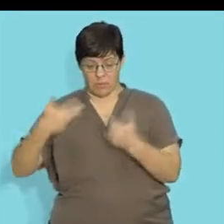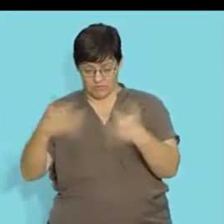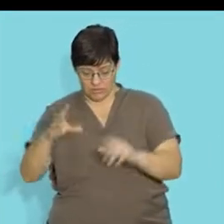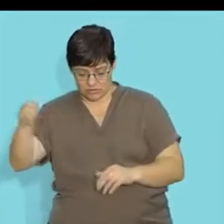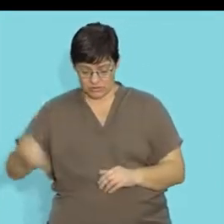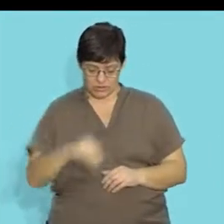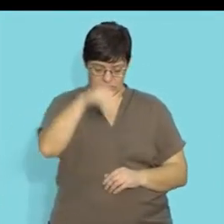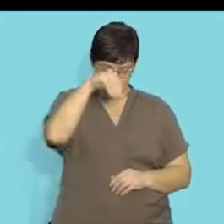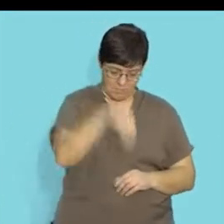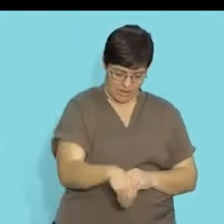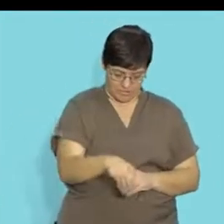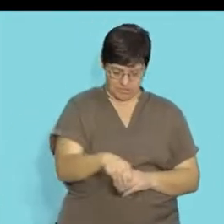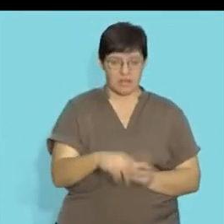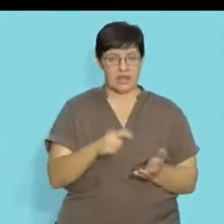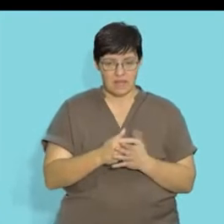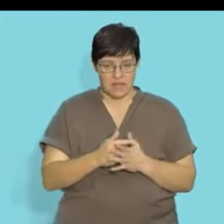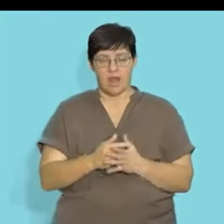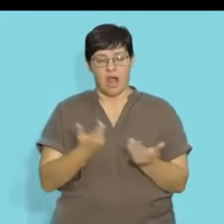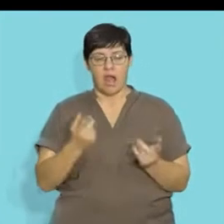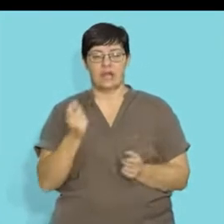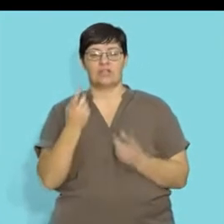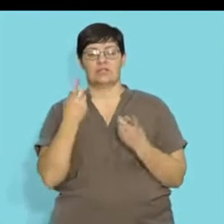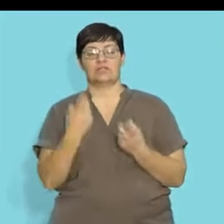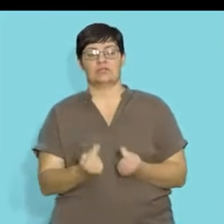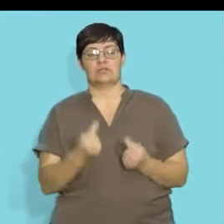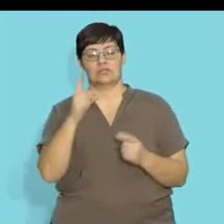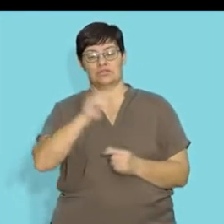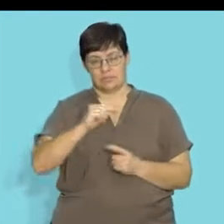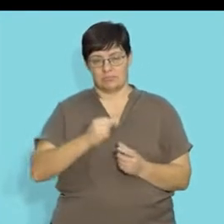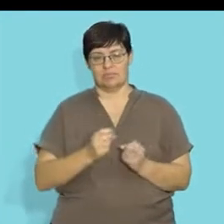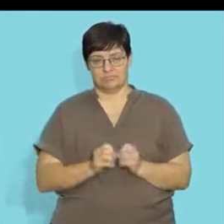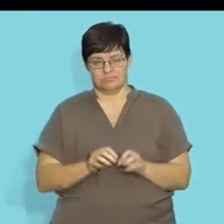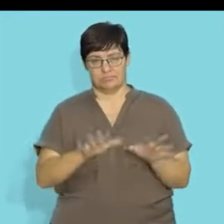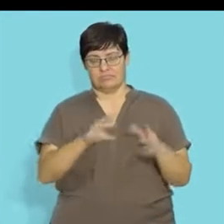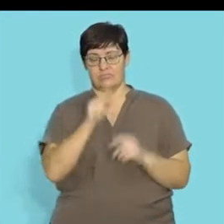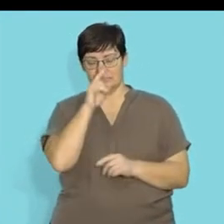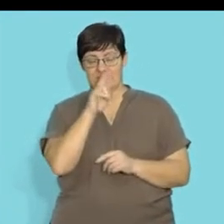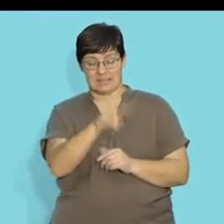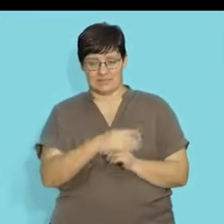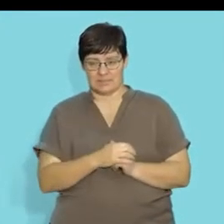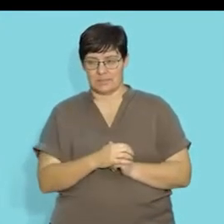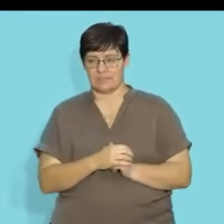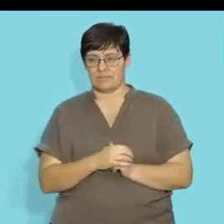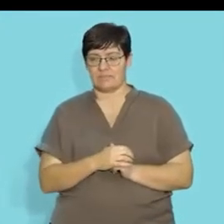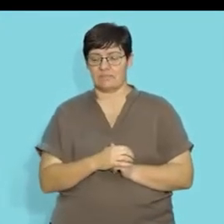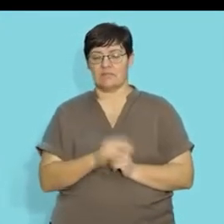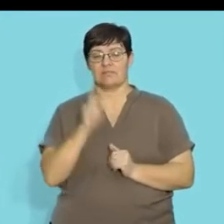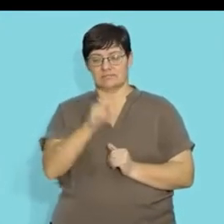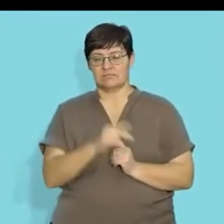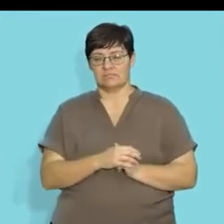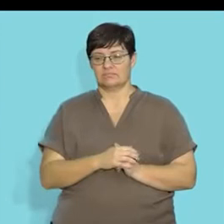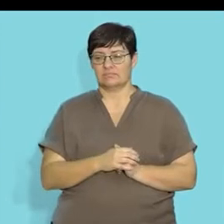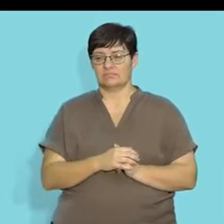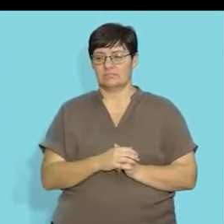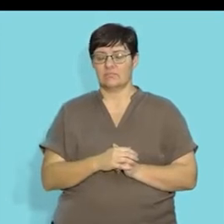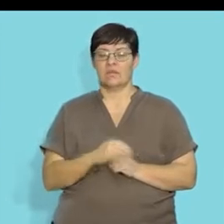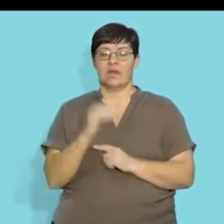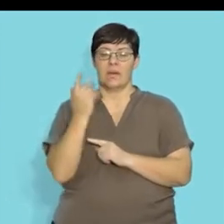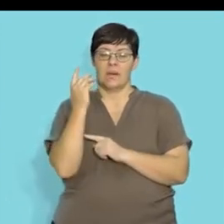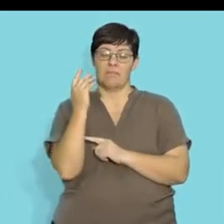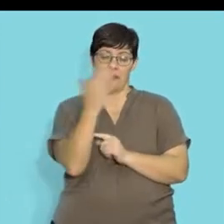powder. In this way, the plants are cloned cheaply and quickly. If we look at this image, you'll find that here's a